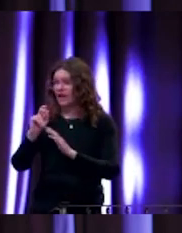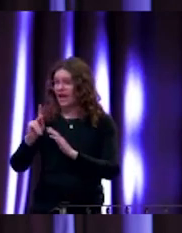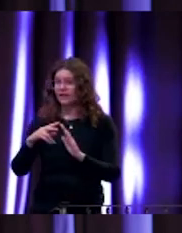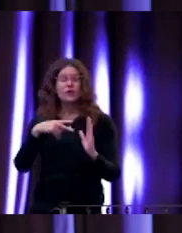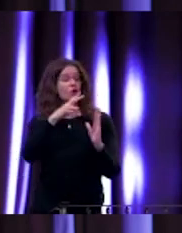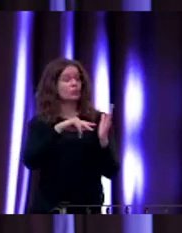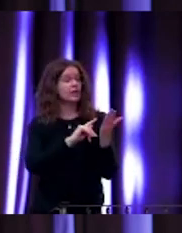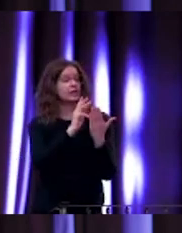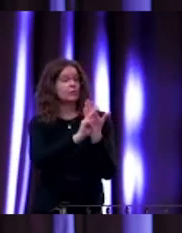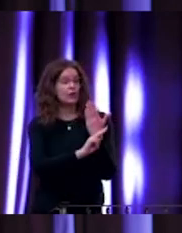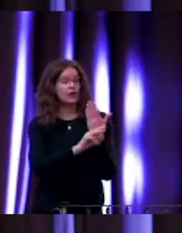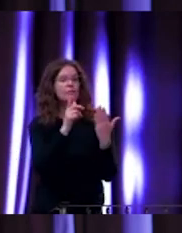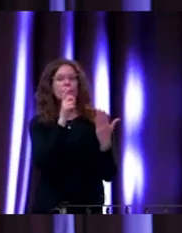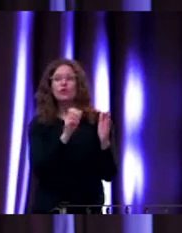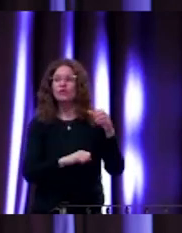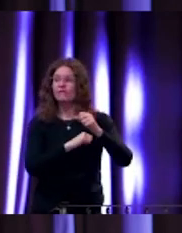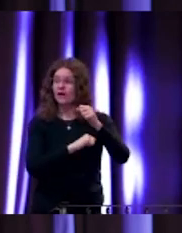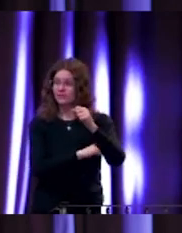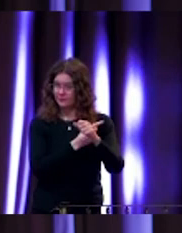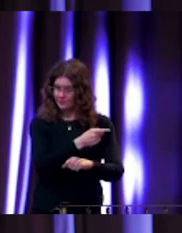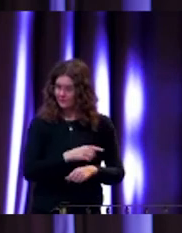to read the program and see who funded the program.